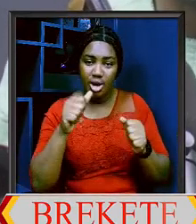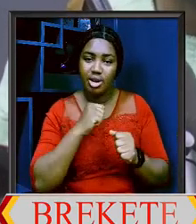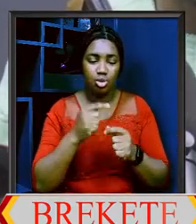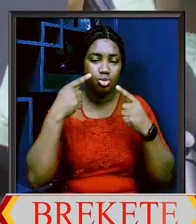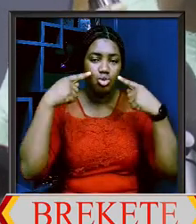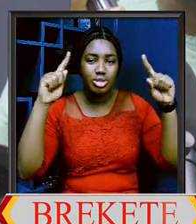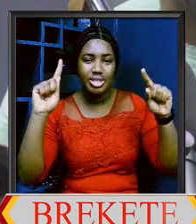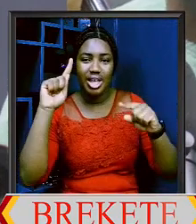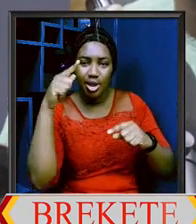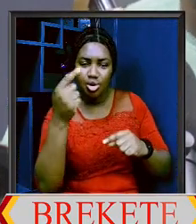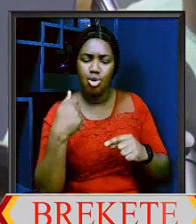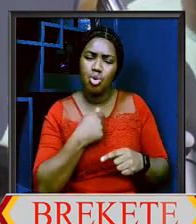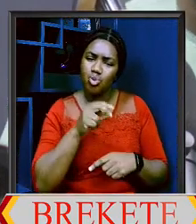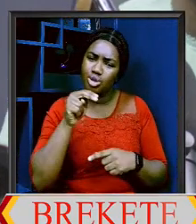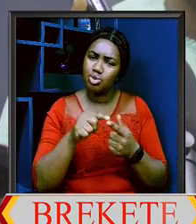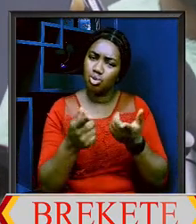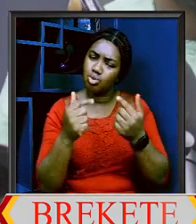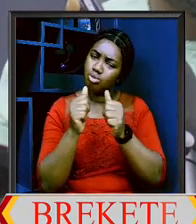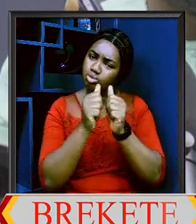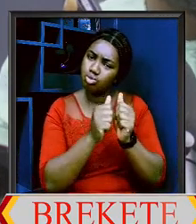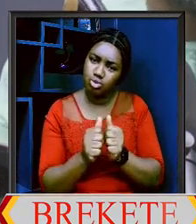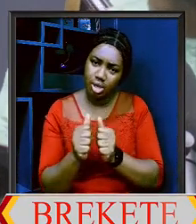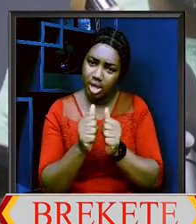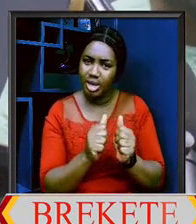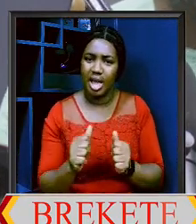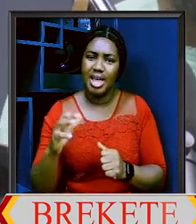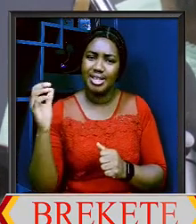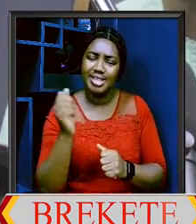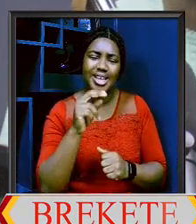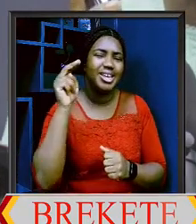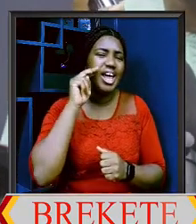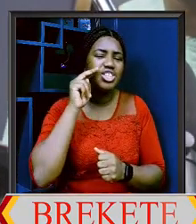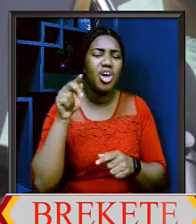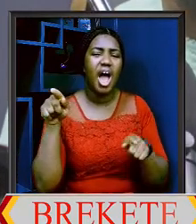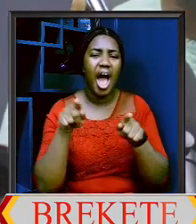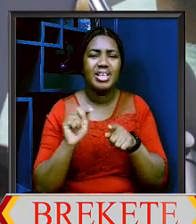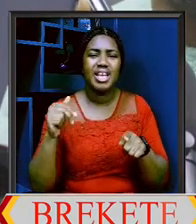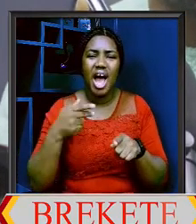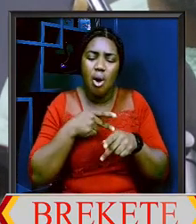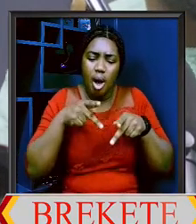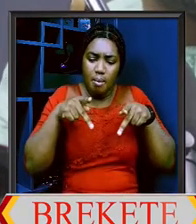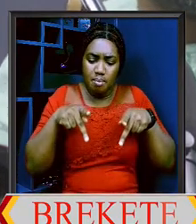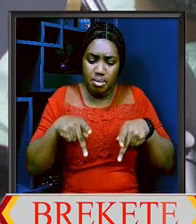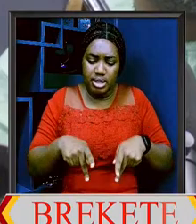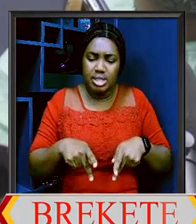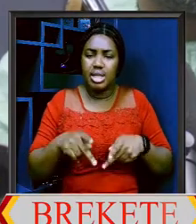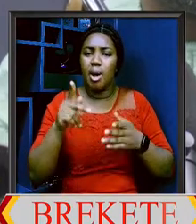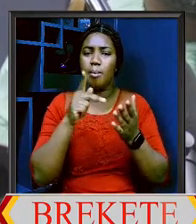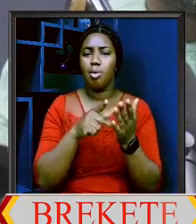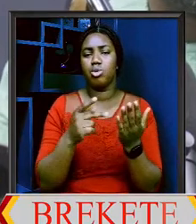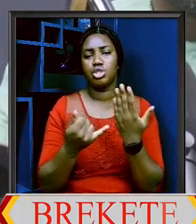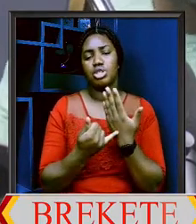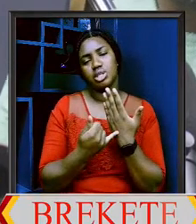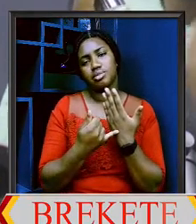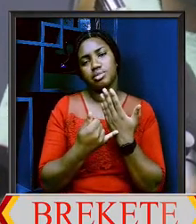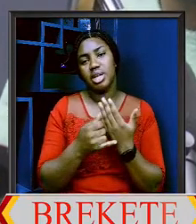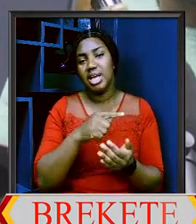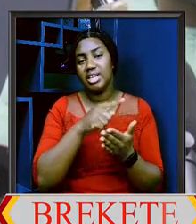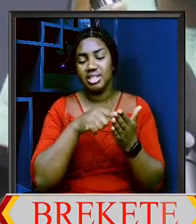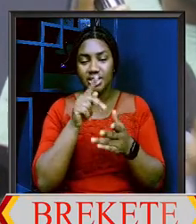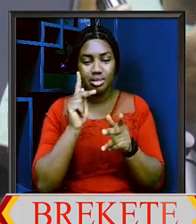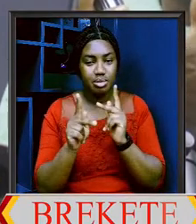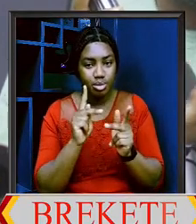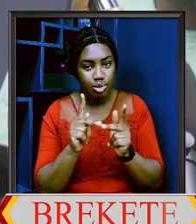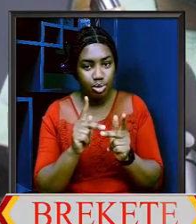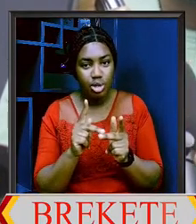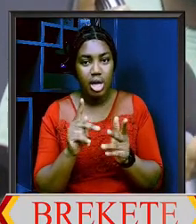succeed alone we need to come to together take Nigeria as our personal project these people